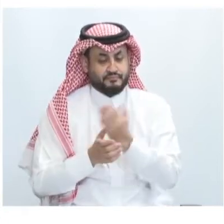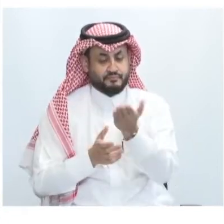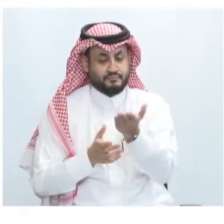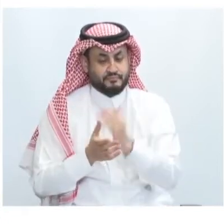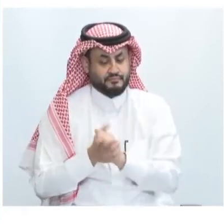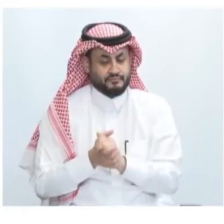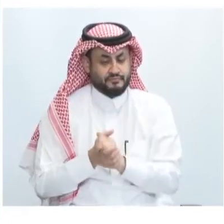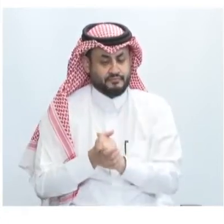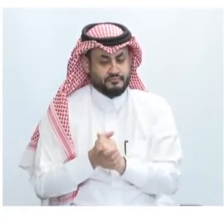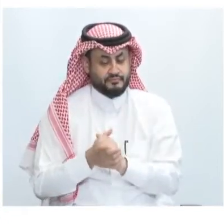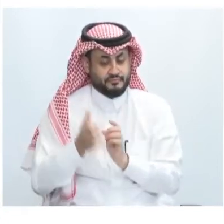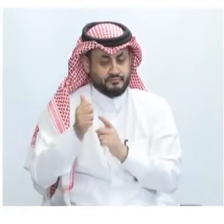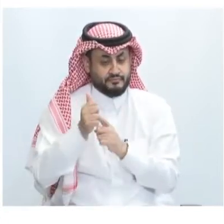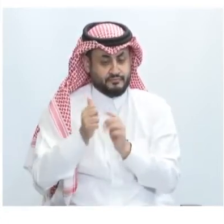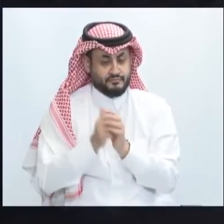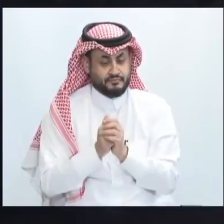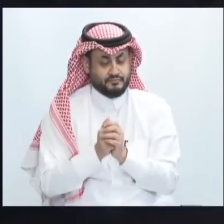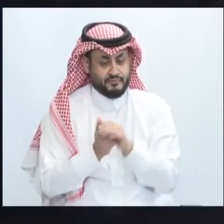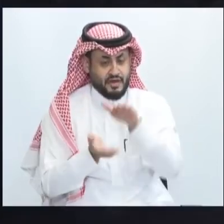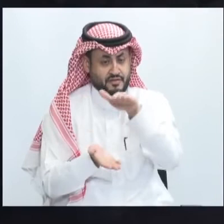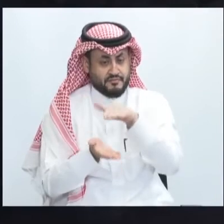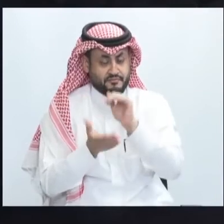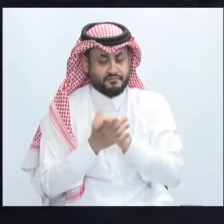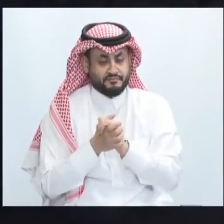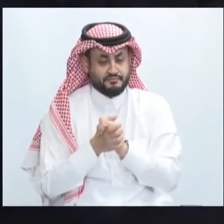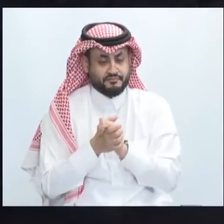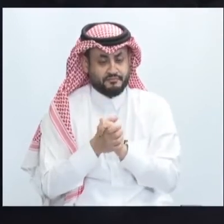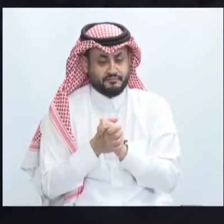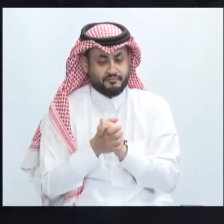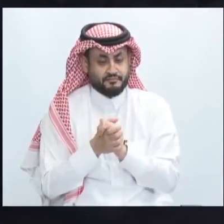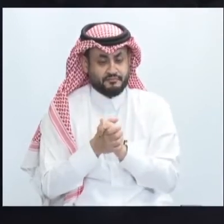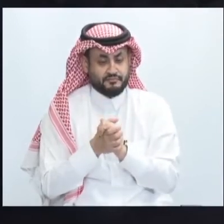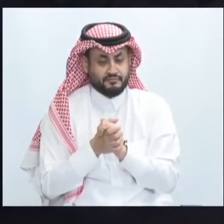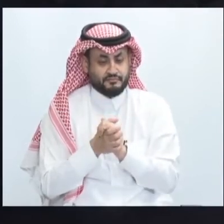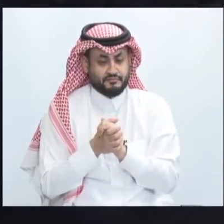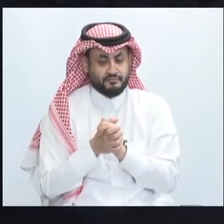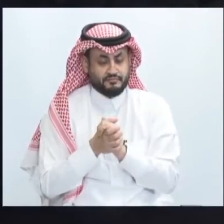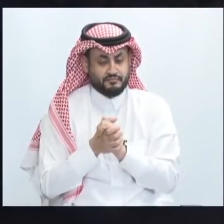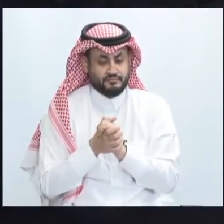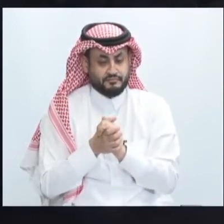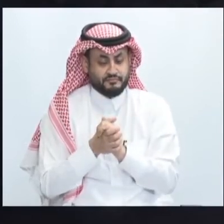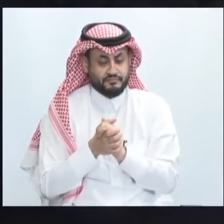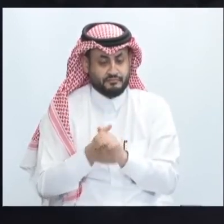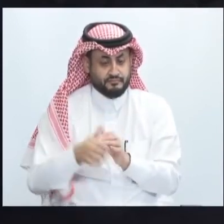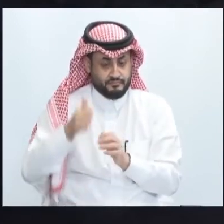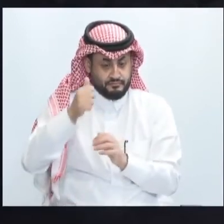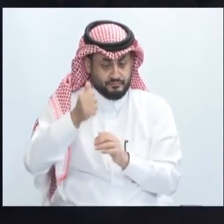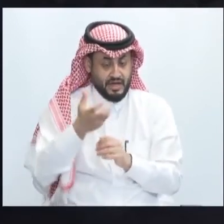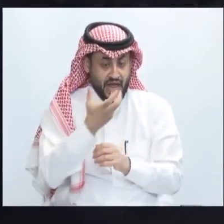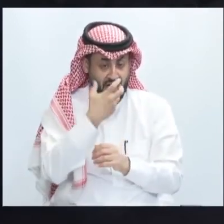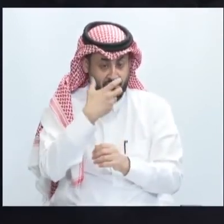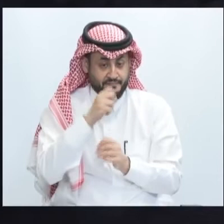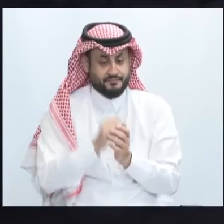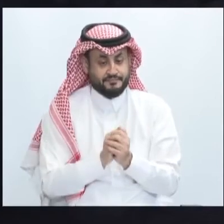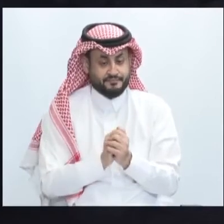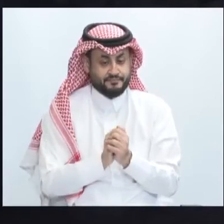this. This is the letter A in small, accent, small letter. So we have a apple, a apple.